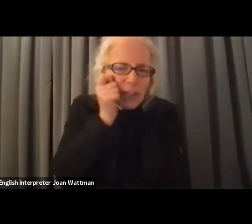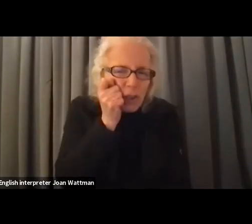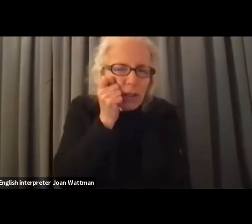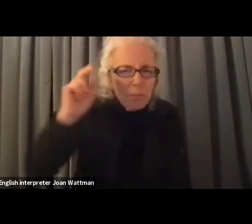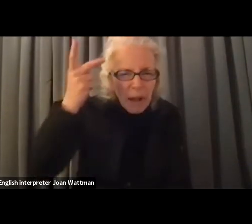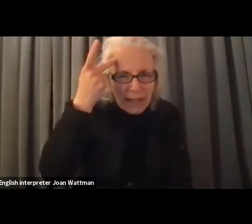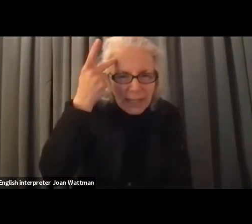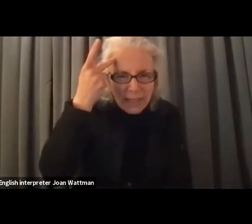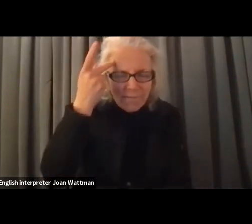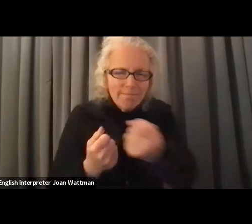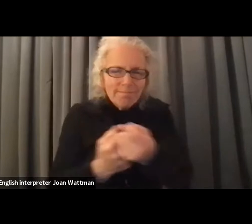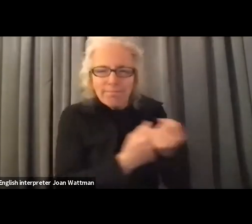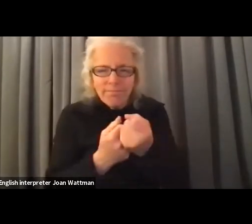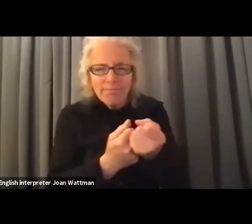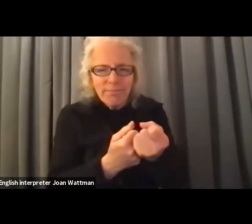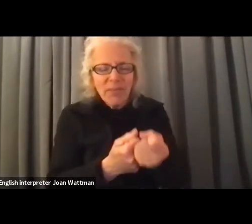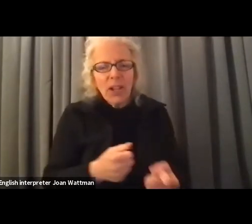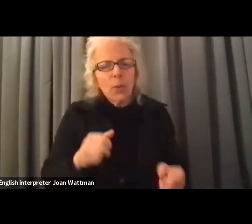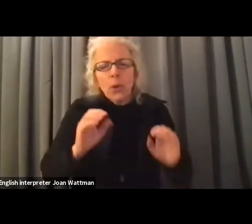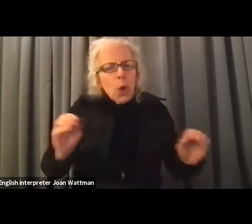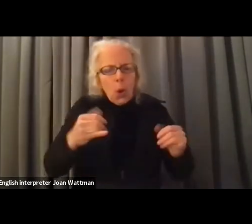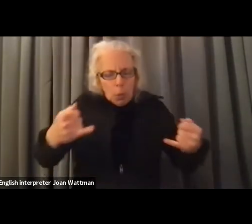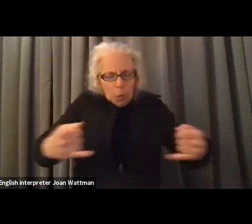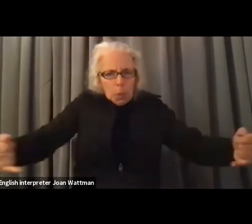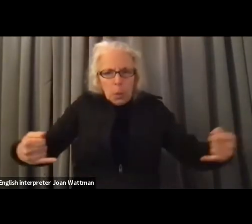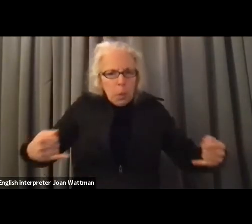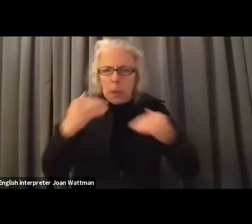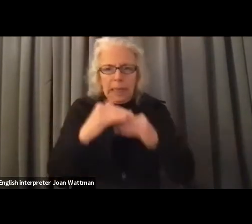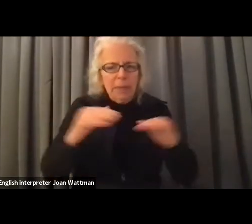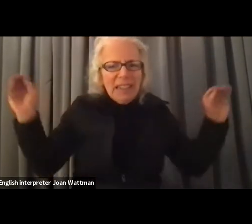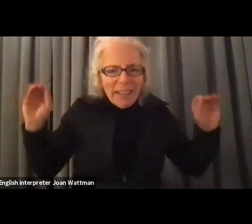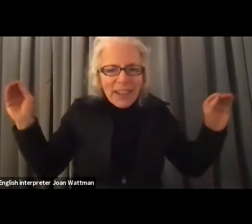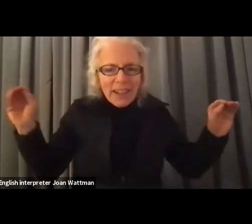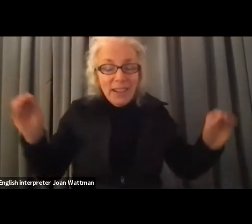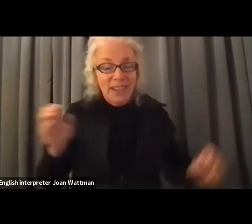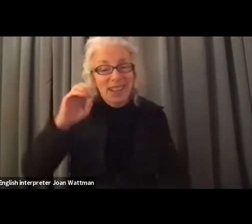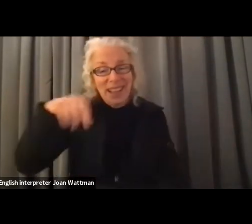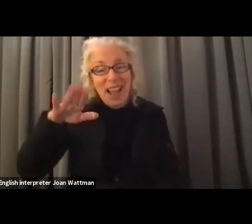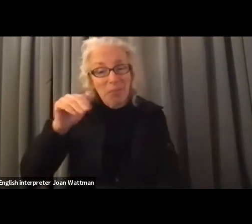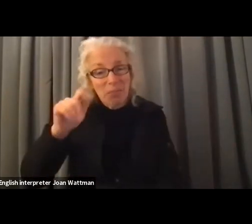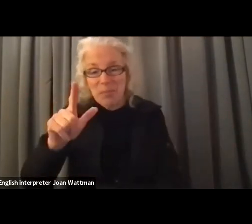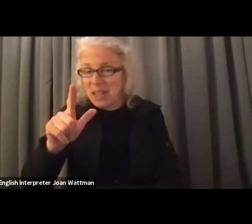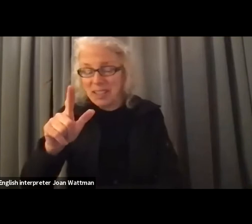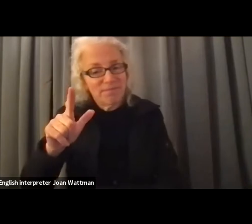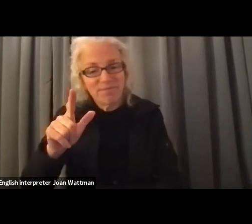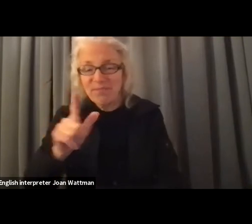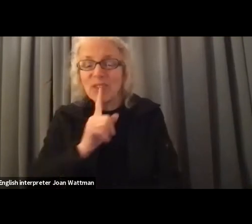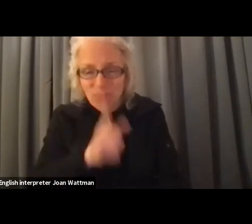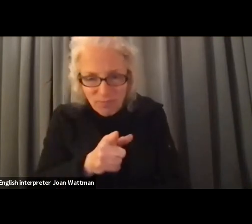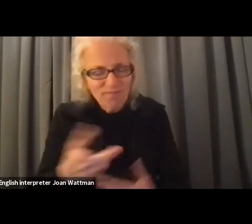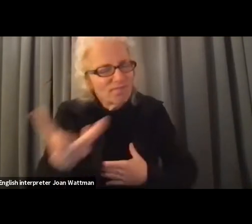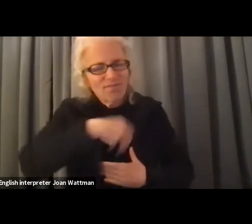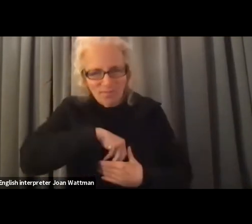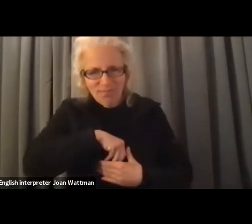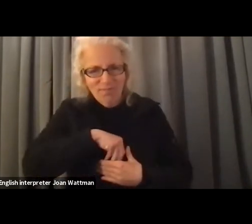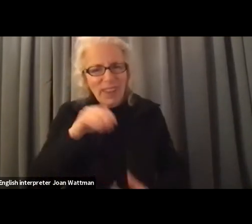and solidarities beyond borders, something that Eqbal understood in his heart and soul,